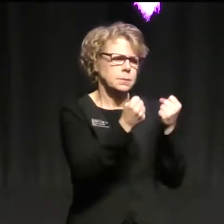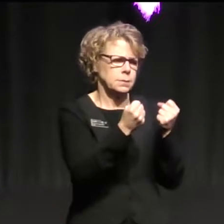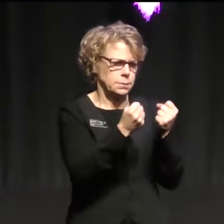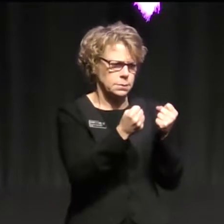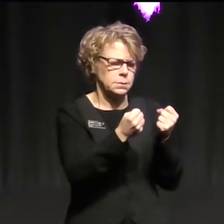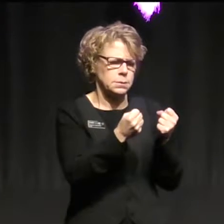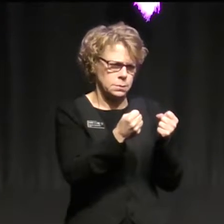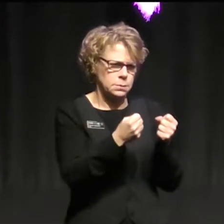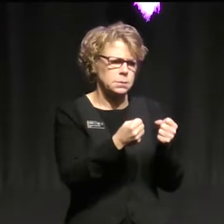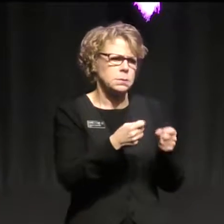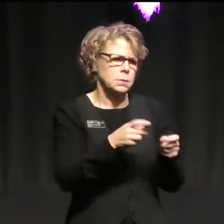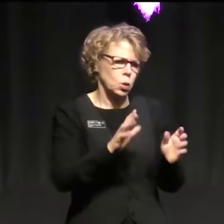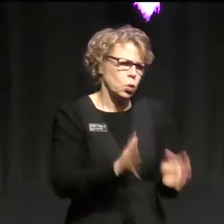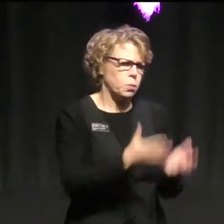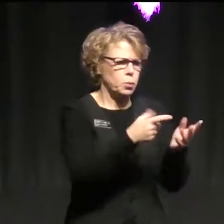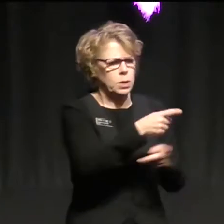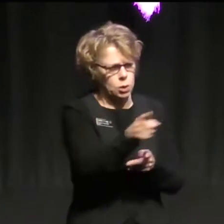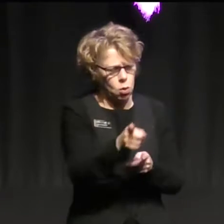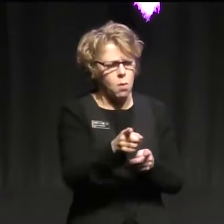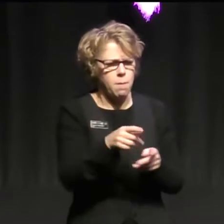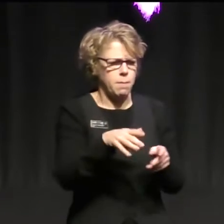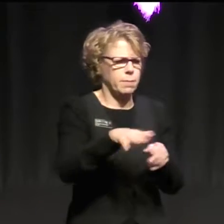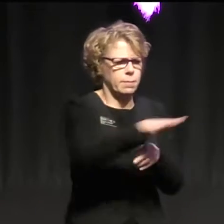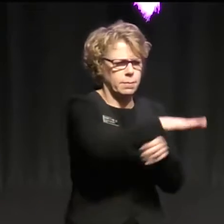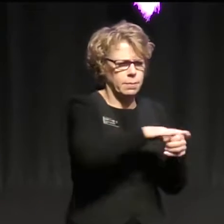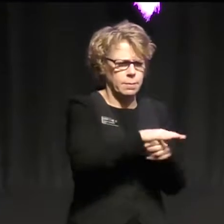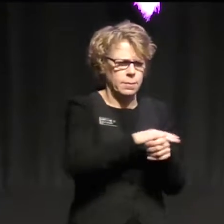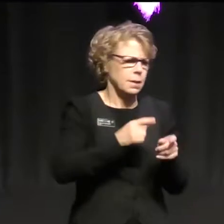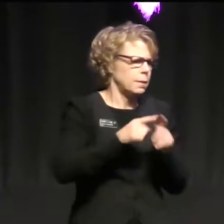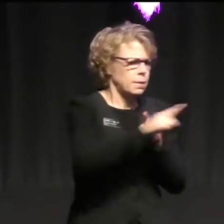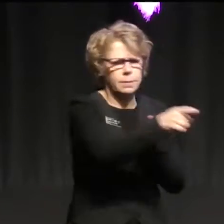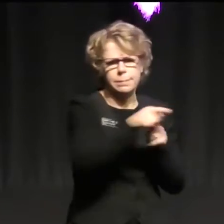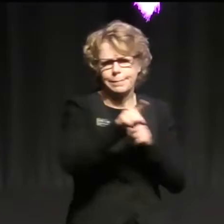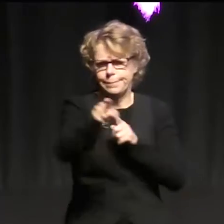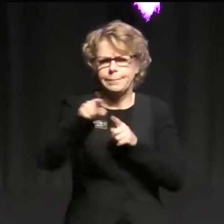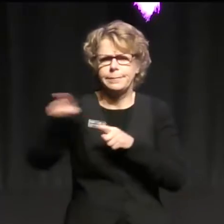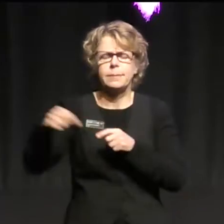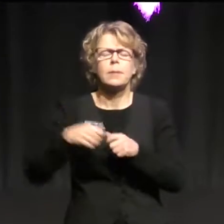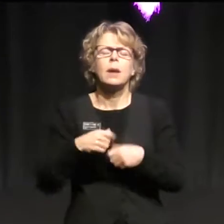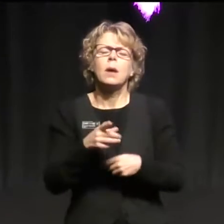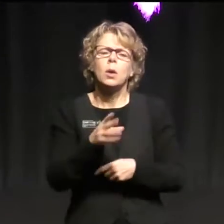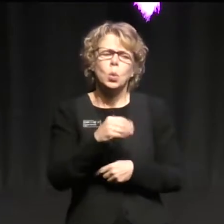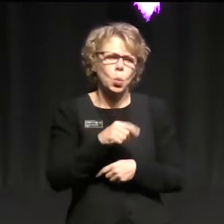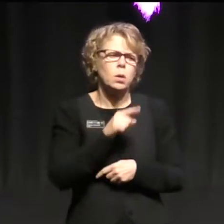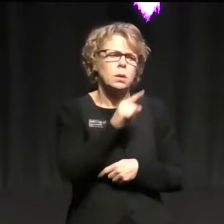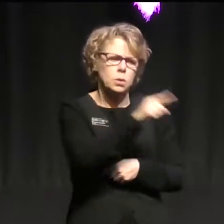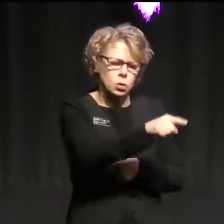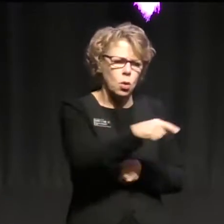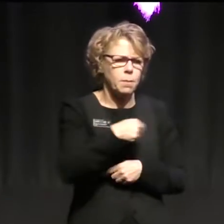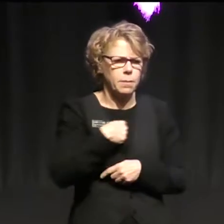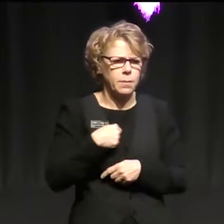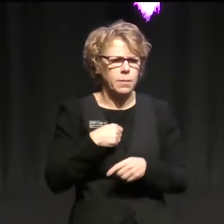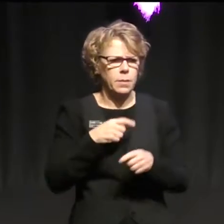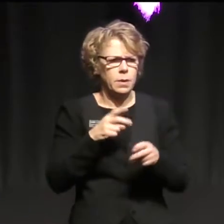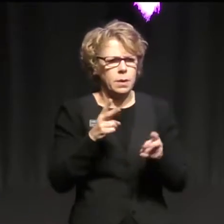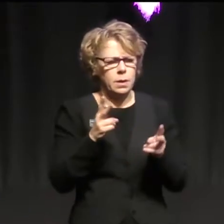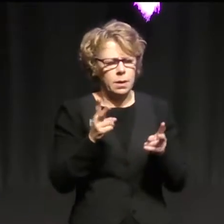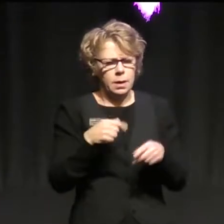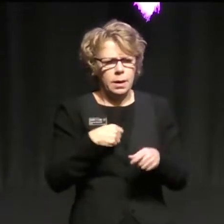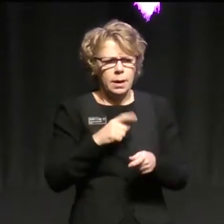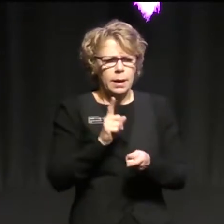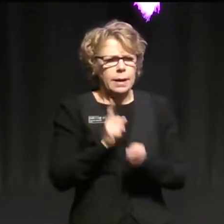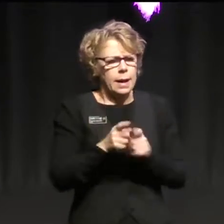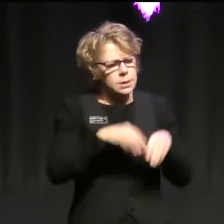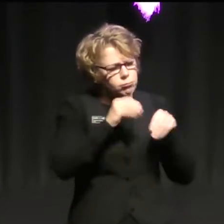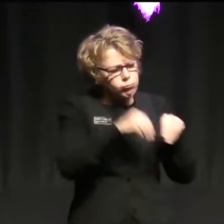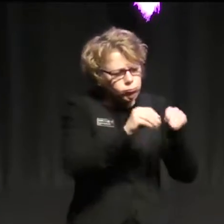rural workers? And everybody thinks that for the rural workers, either they go and work as casual laborers or